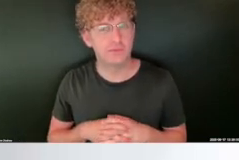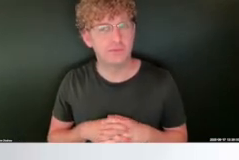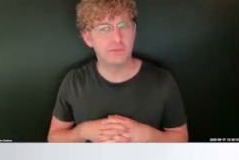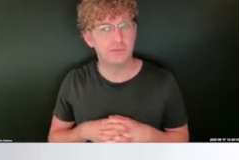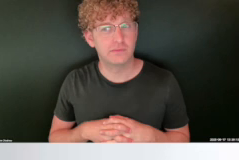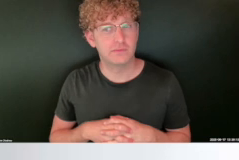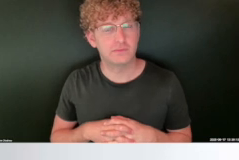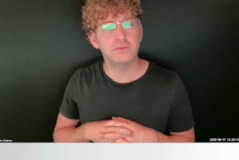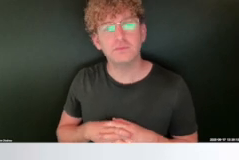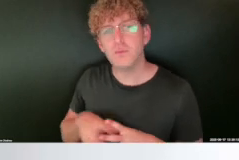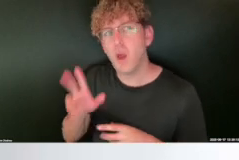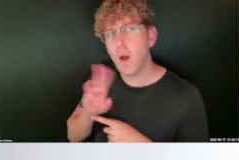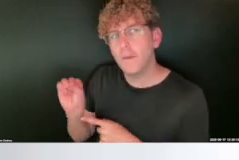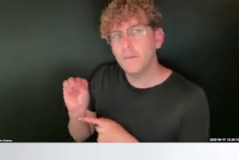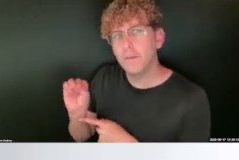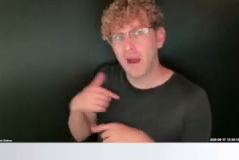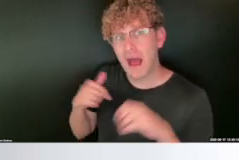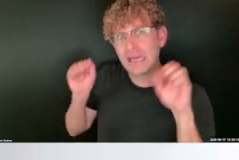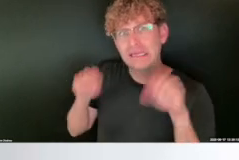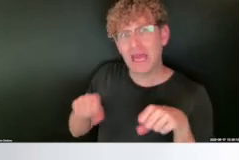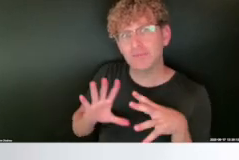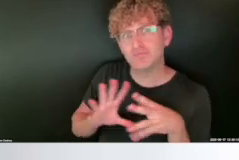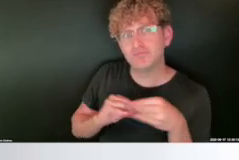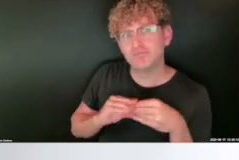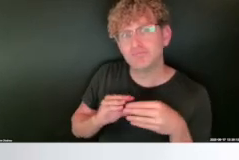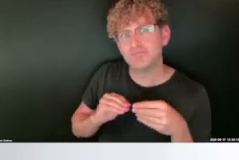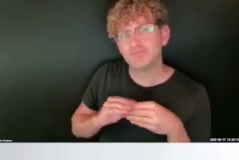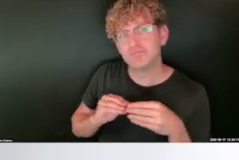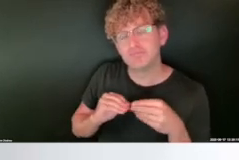I can speak to that. This is Inder from the HVIP program.